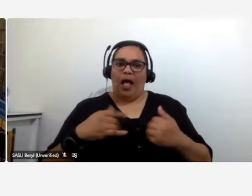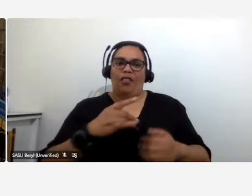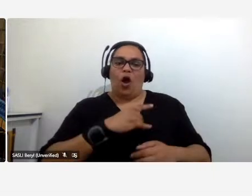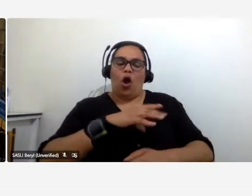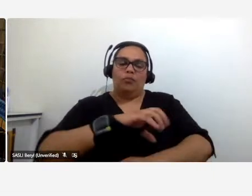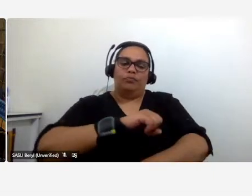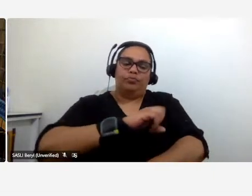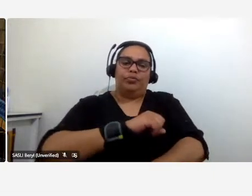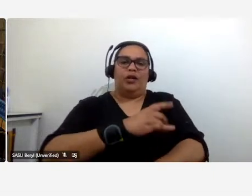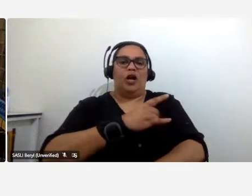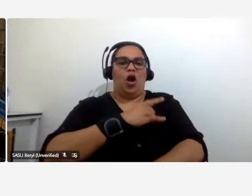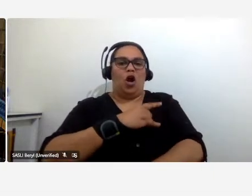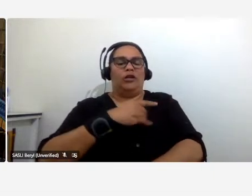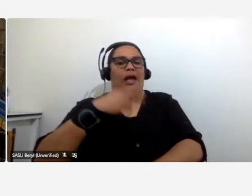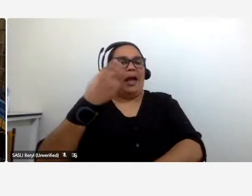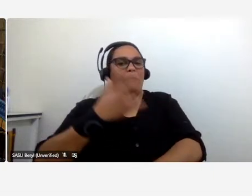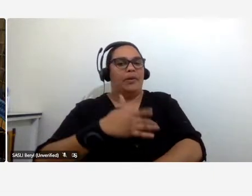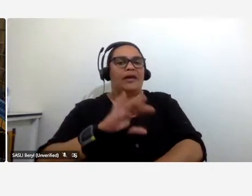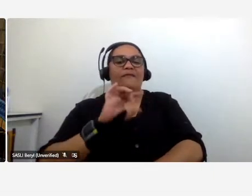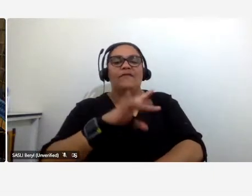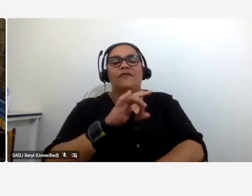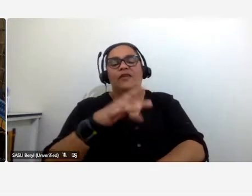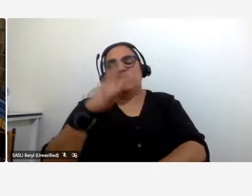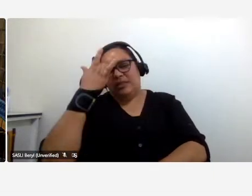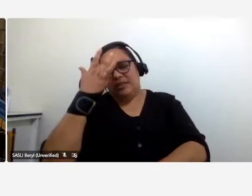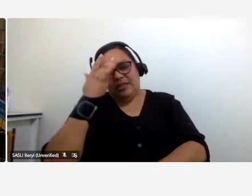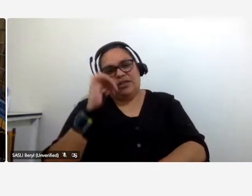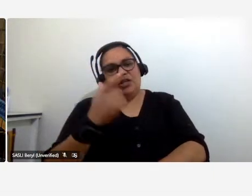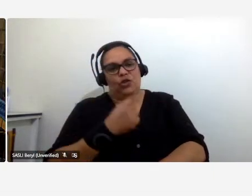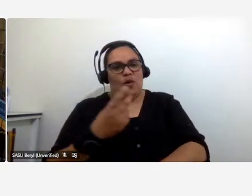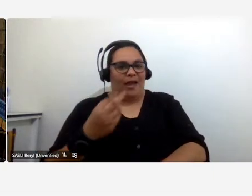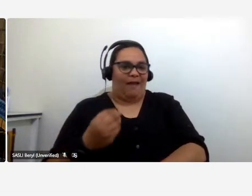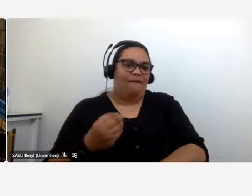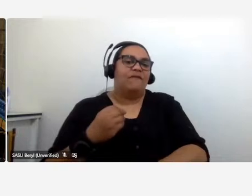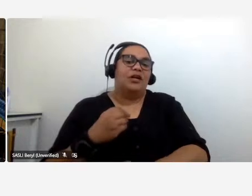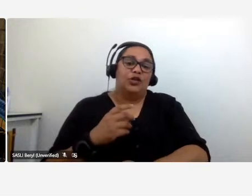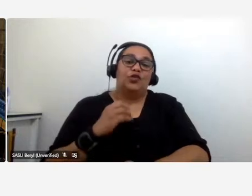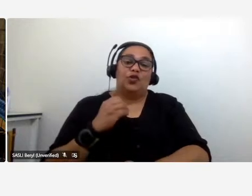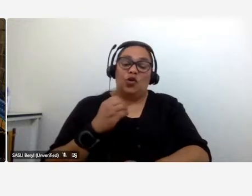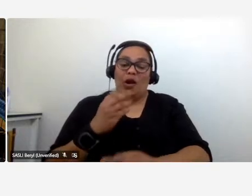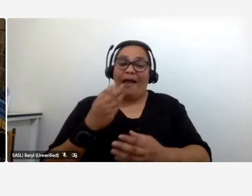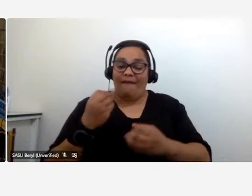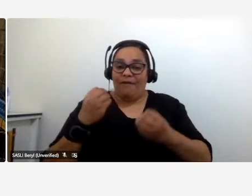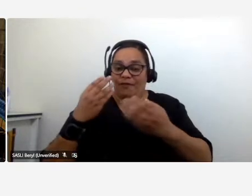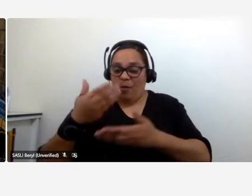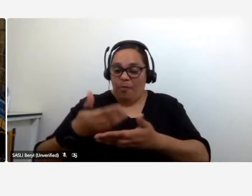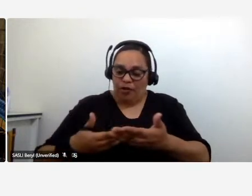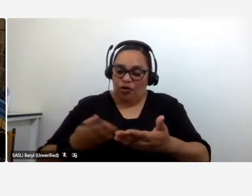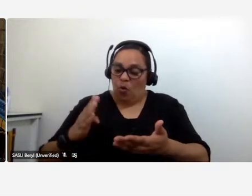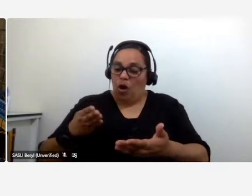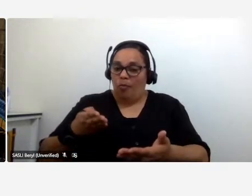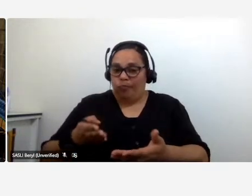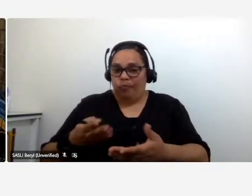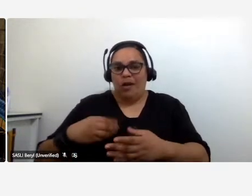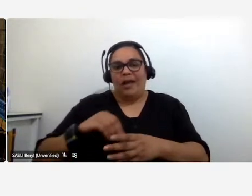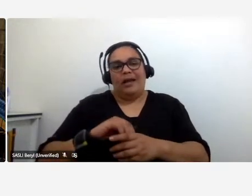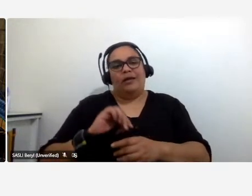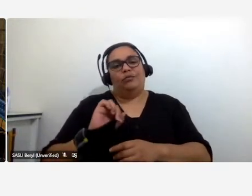rates, the heartbeats, their chronic diseases, and so forth. So there's data that exists